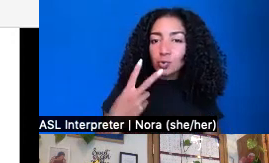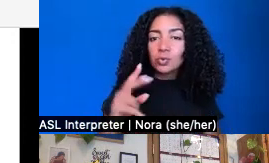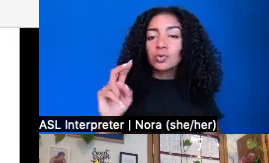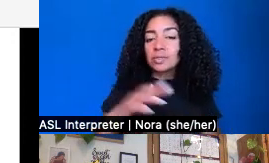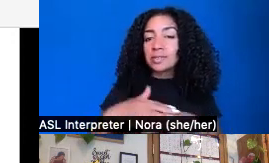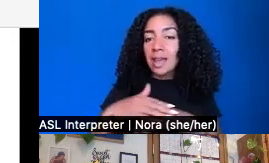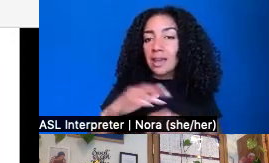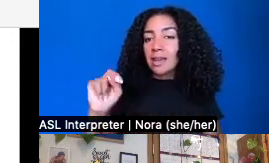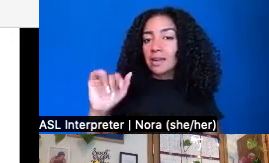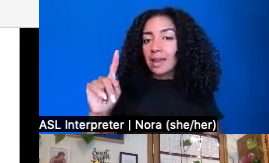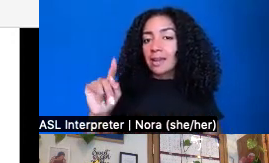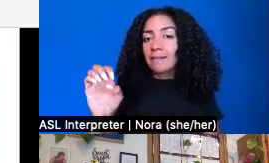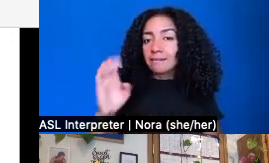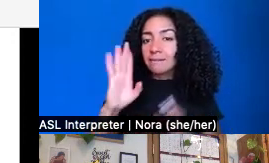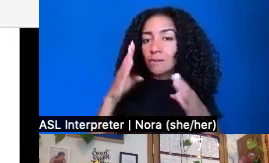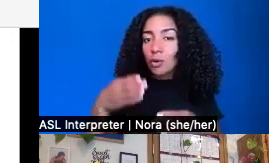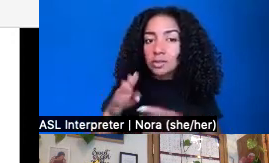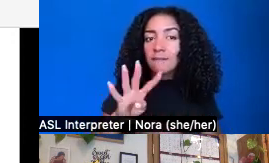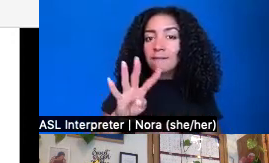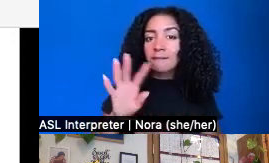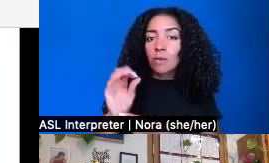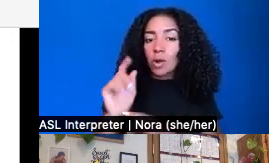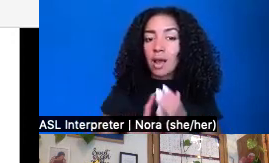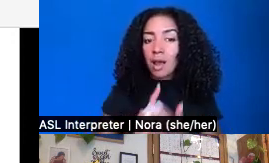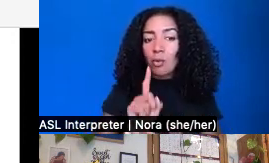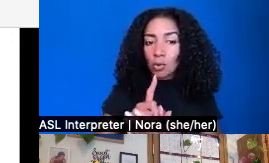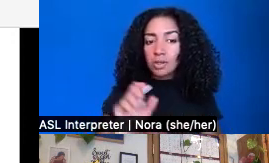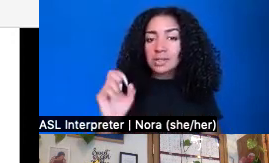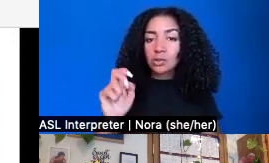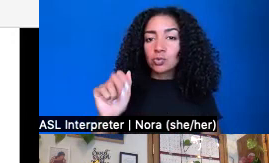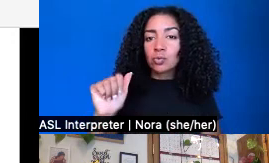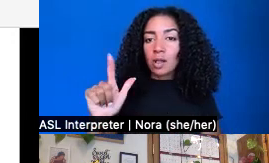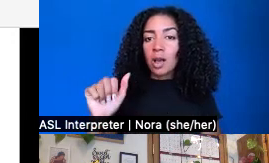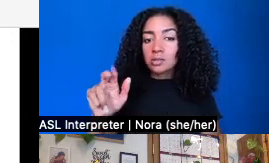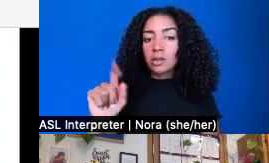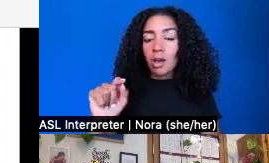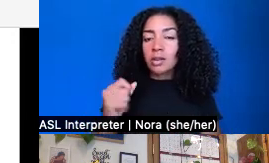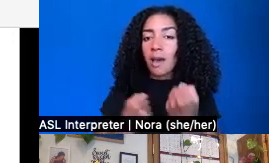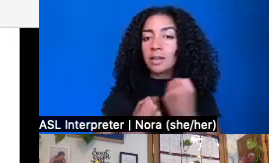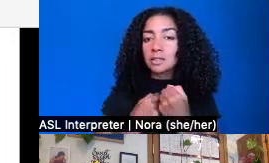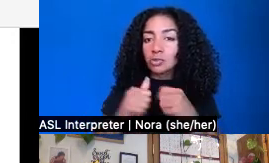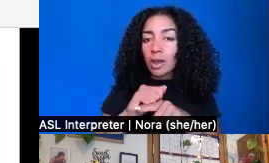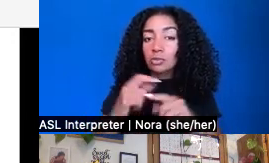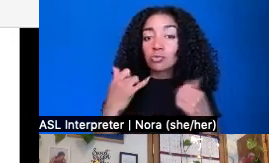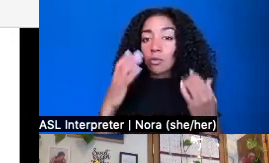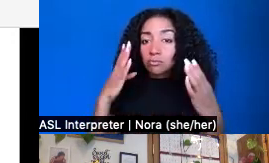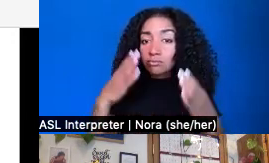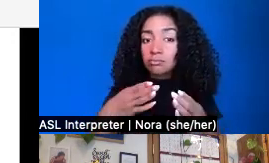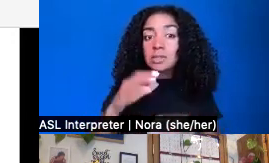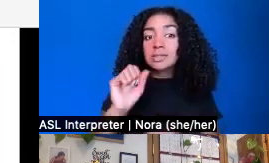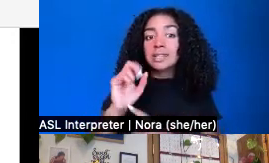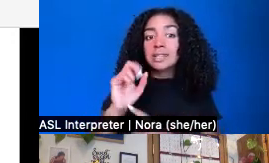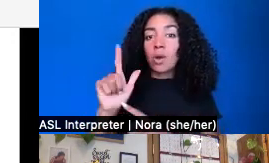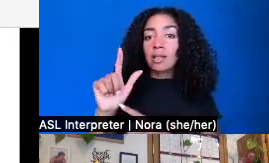training. And today we're going to be covering sexual violence in Indian country with an oppression